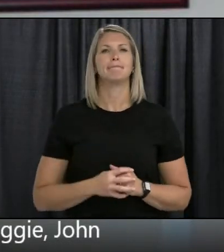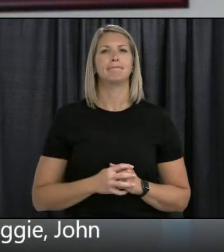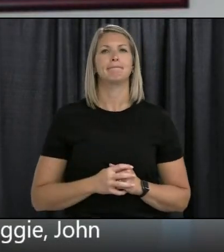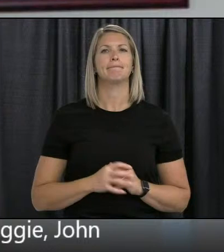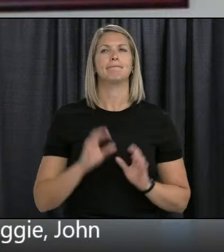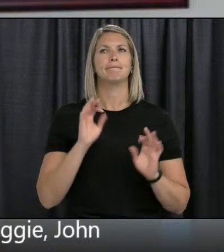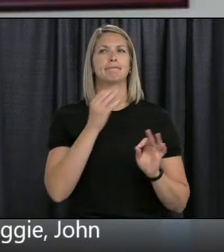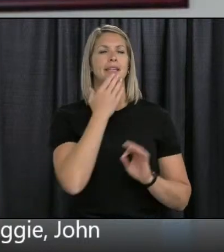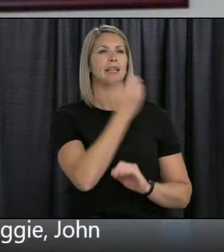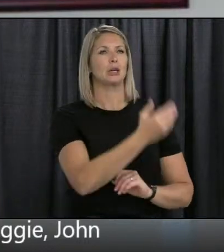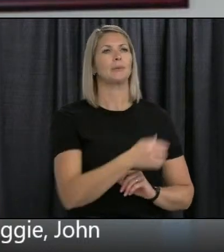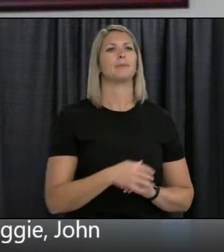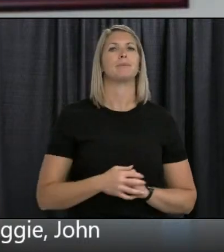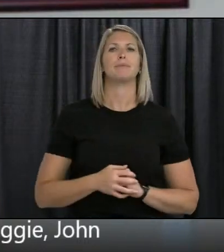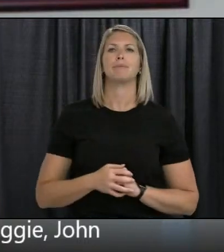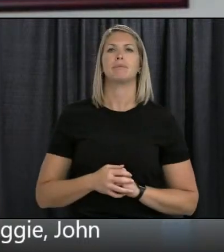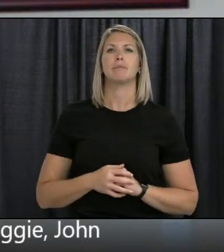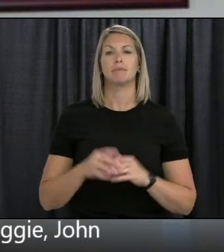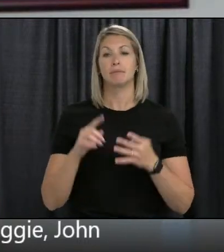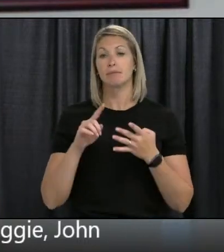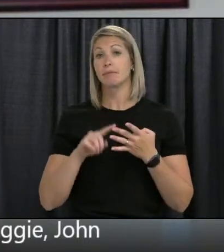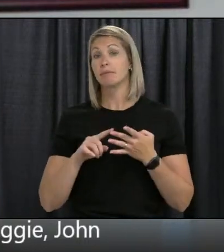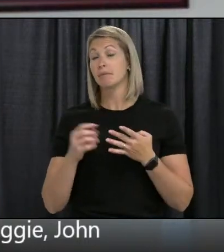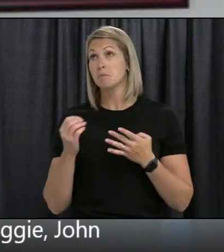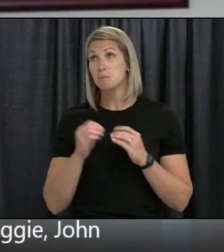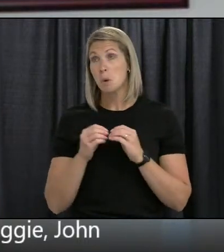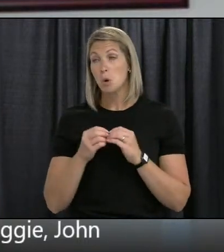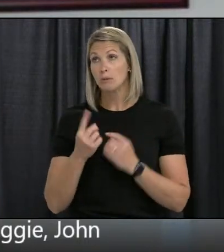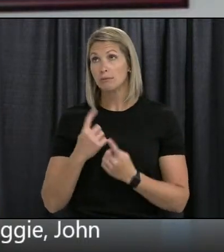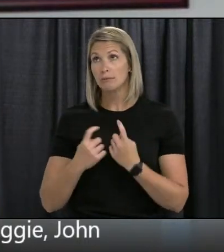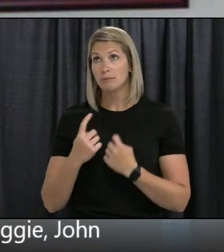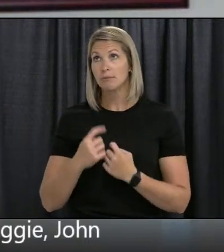Thank you. Peter Jackson, did you have any further questions?